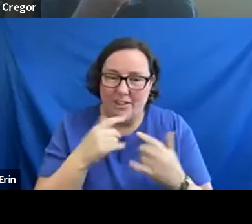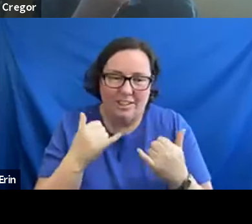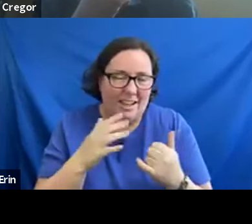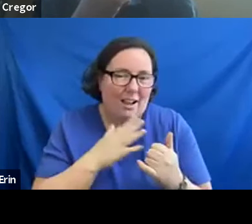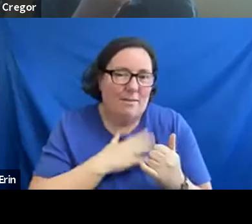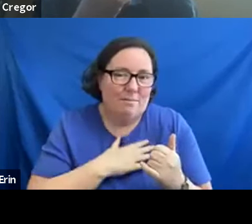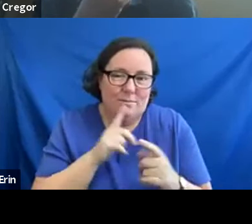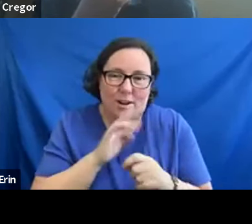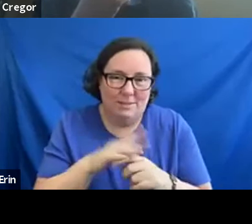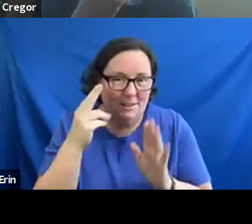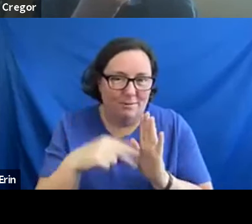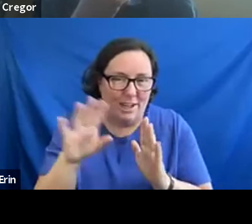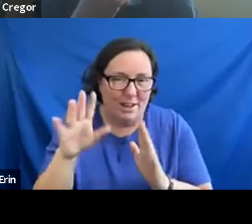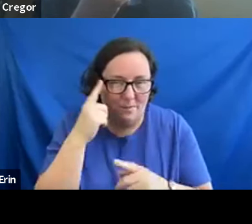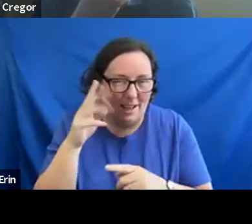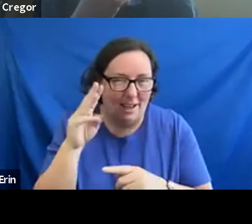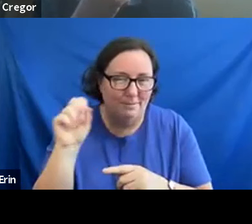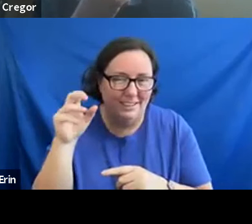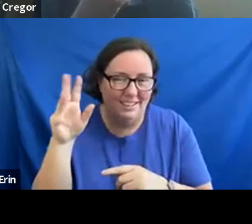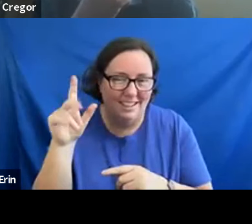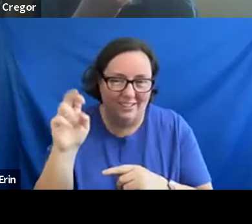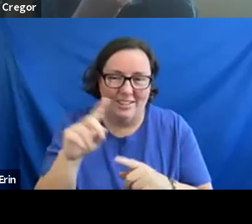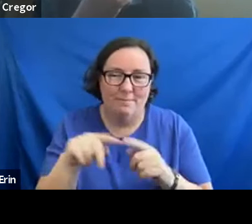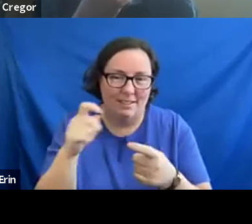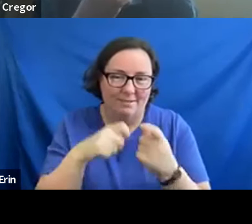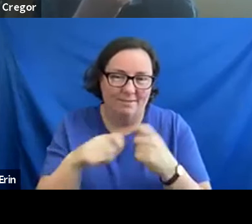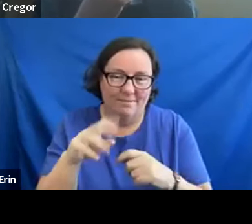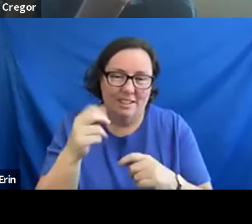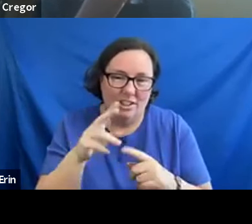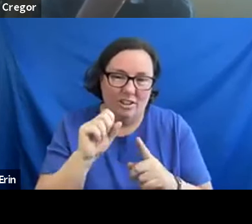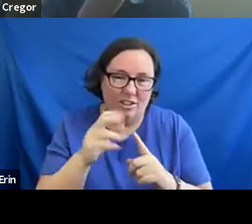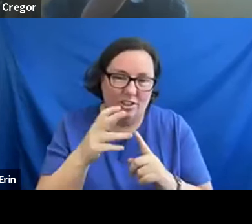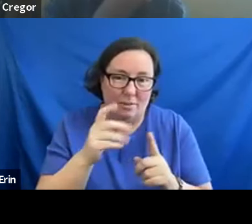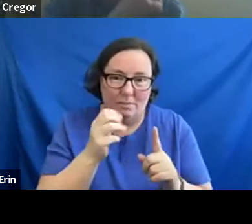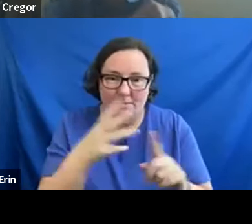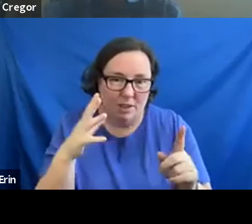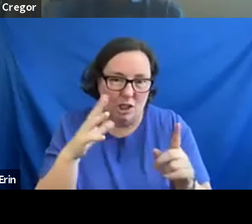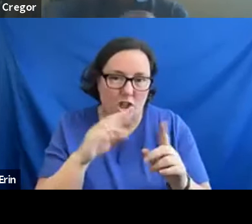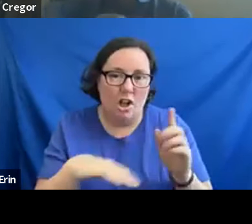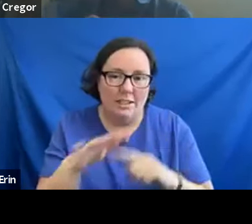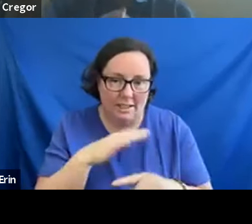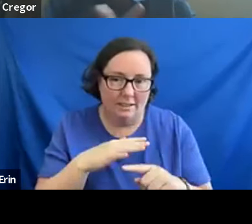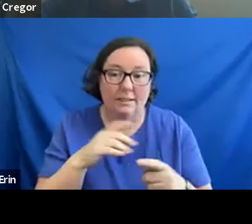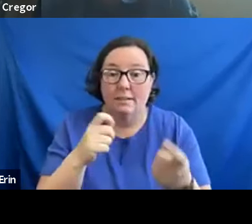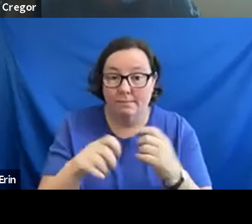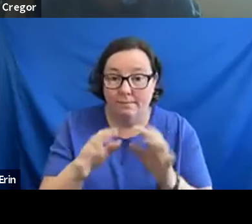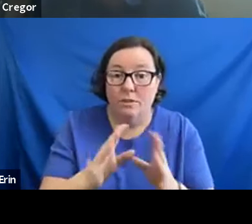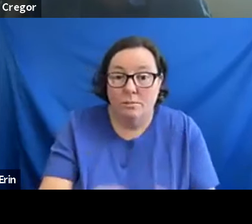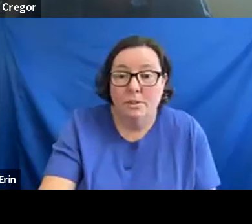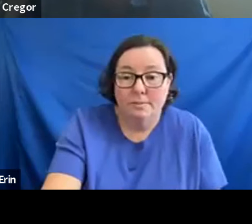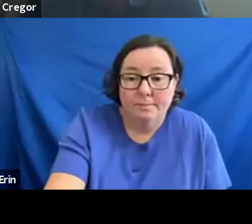Ms. Sullivan's mind, but I just wanted to give Dr. Shepherd a little bit more context because I know she's done that